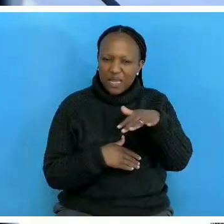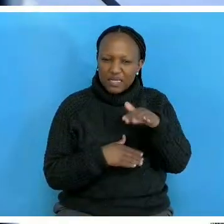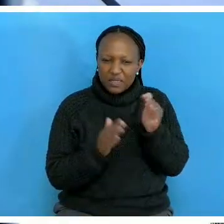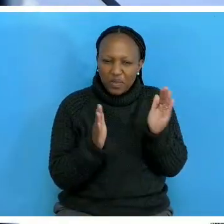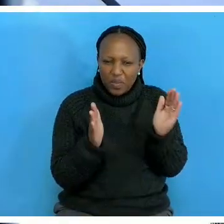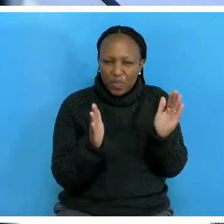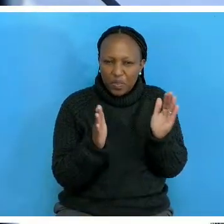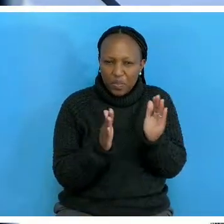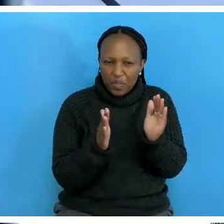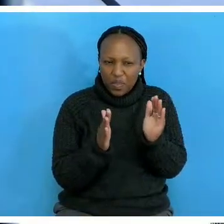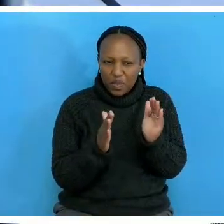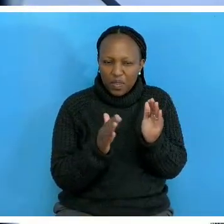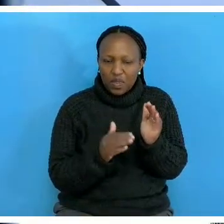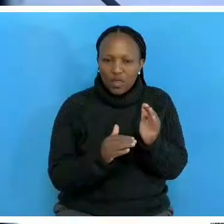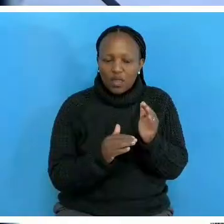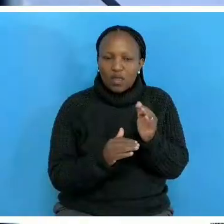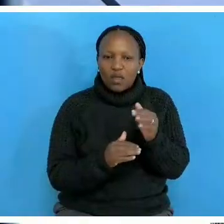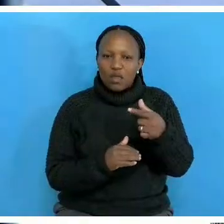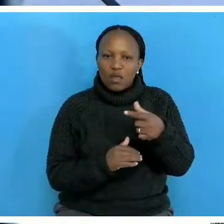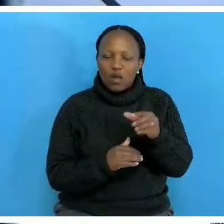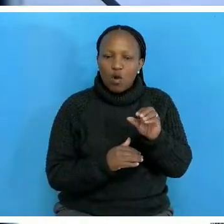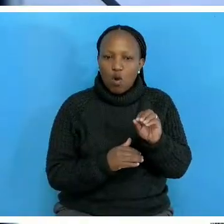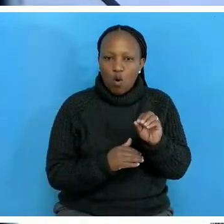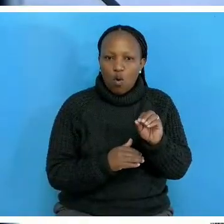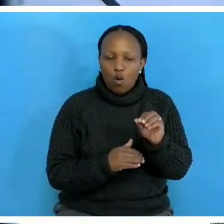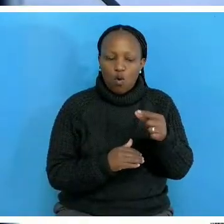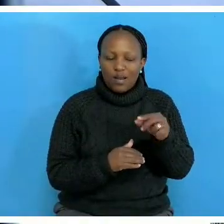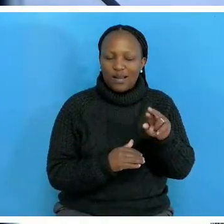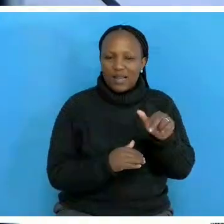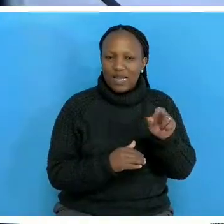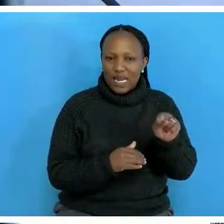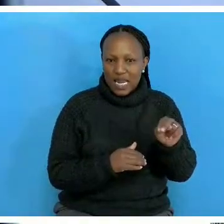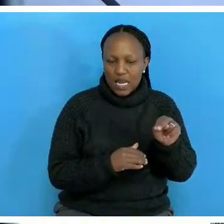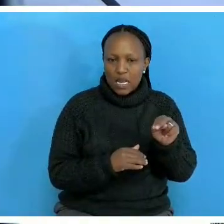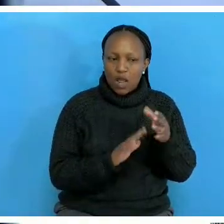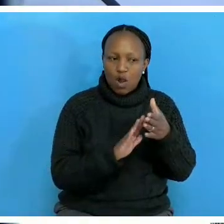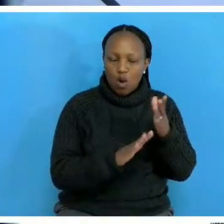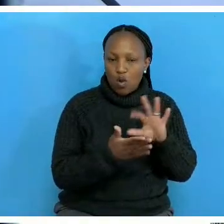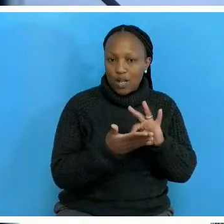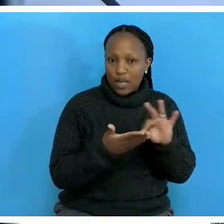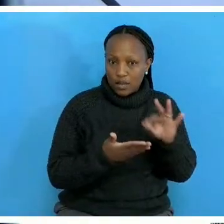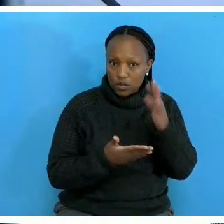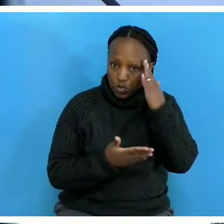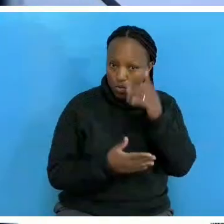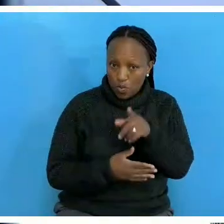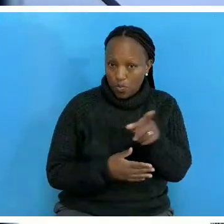called Go Green, Go Clean. Did you know about that?